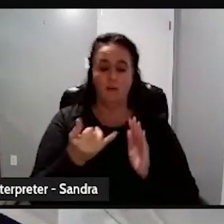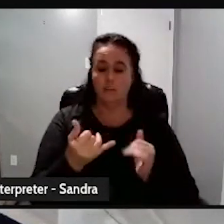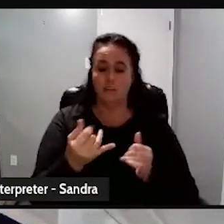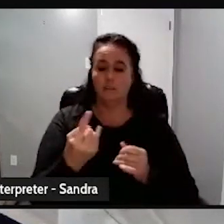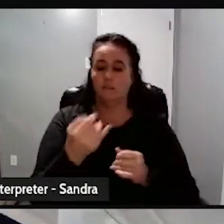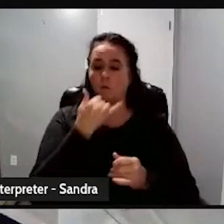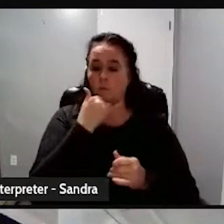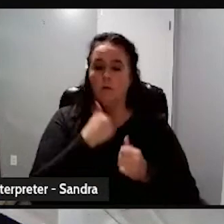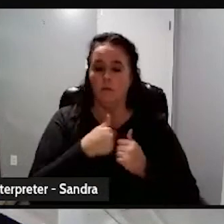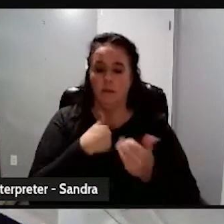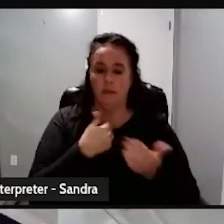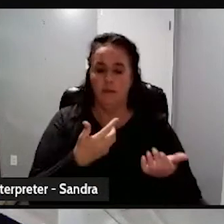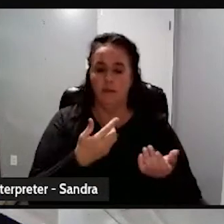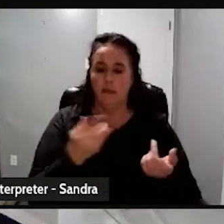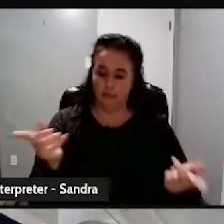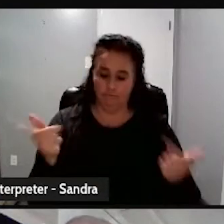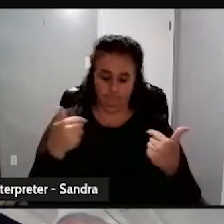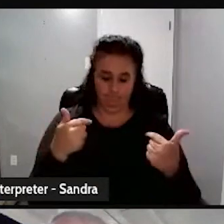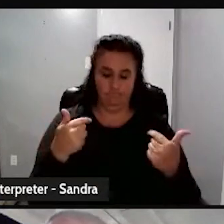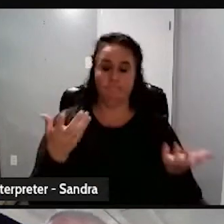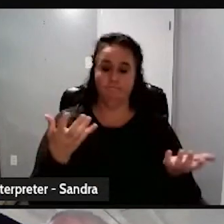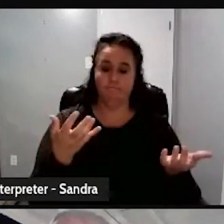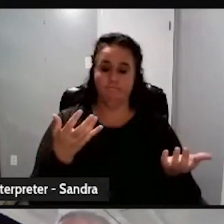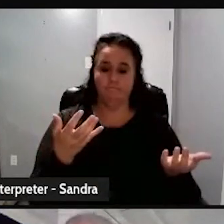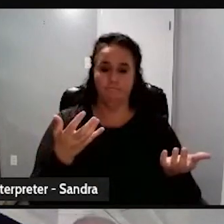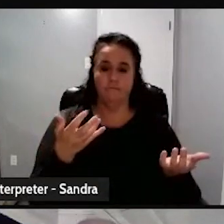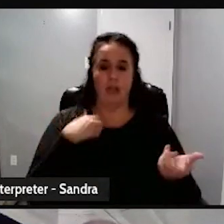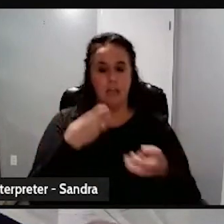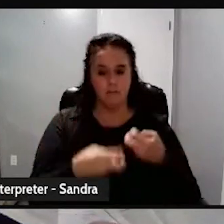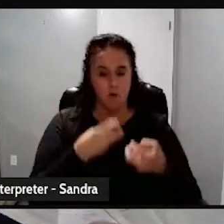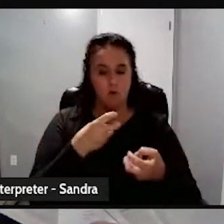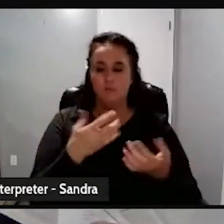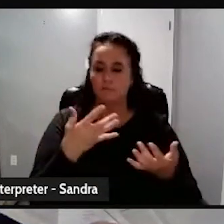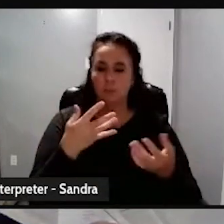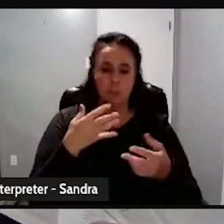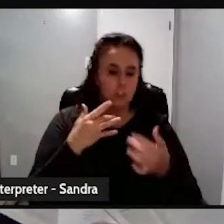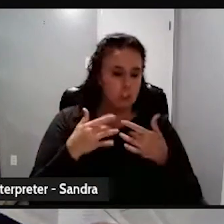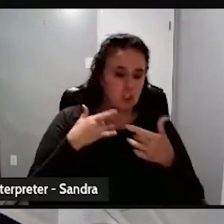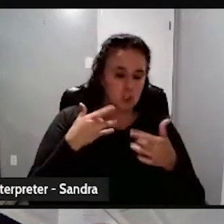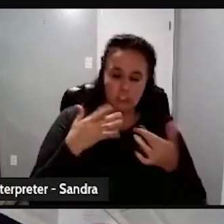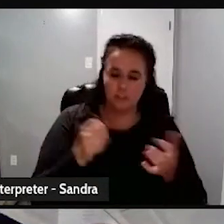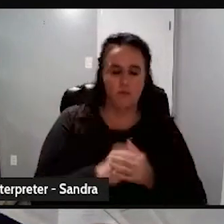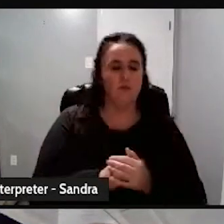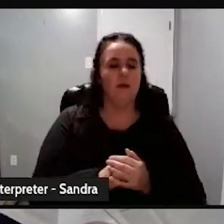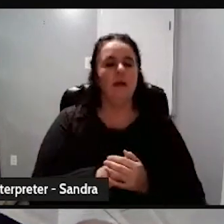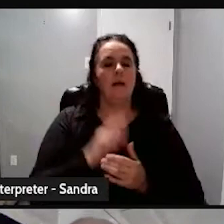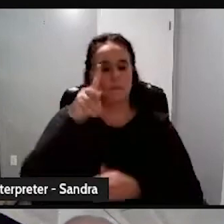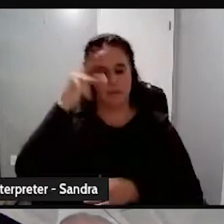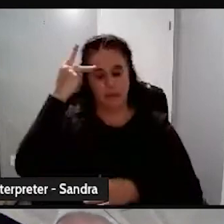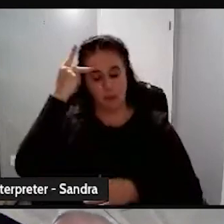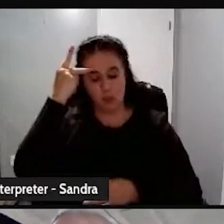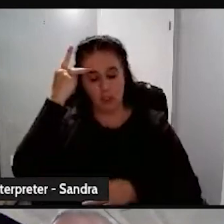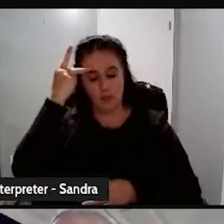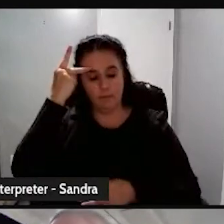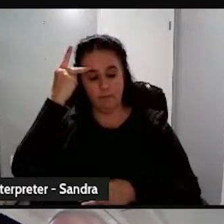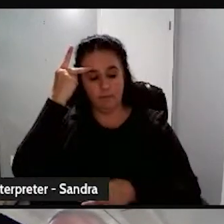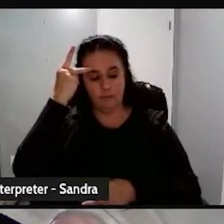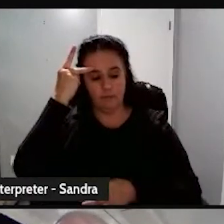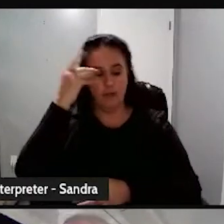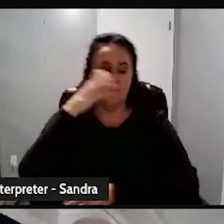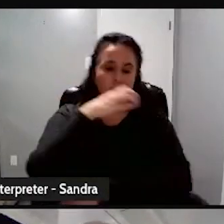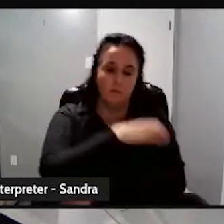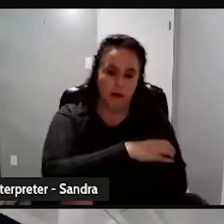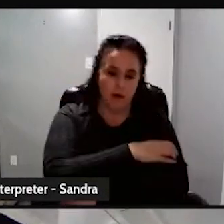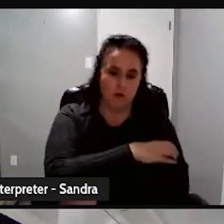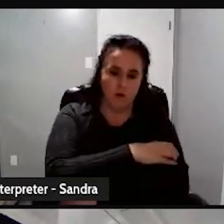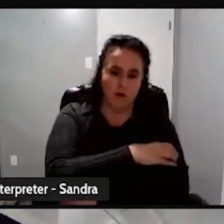out yourself. And I do believe that, yes, politically there is power in a